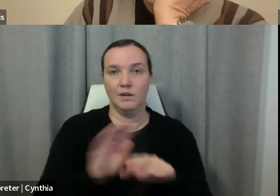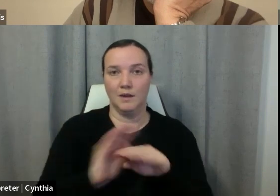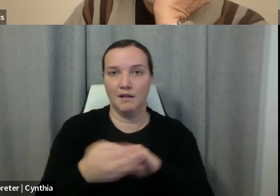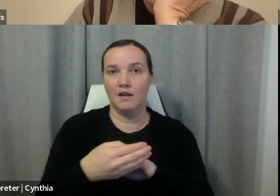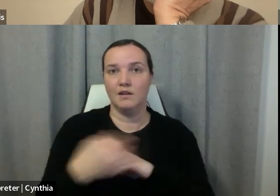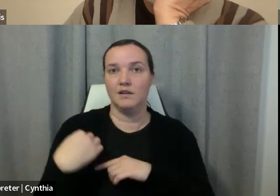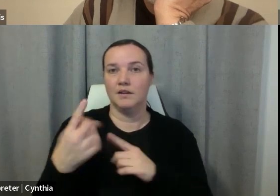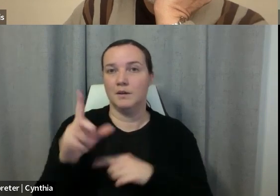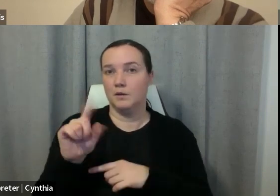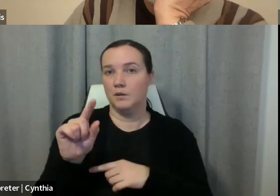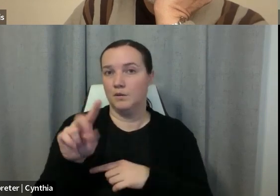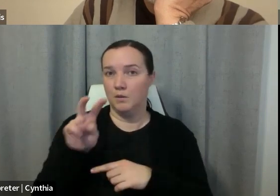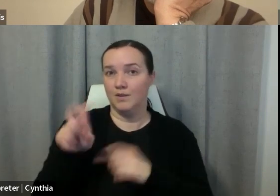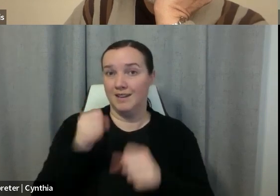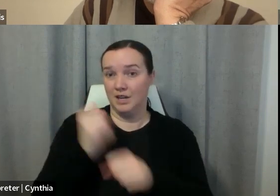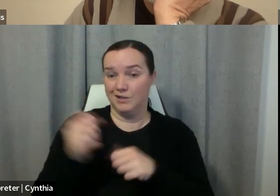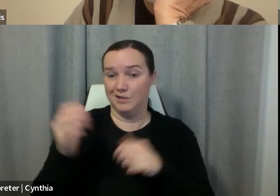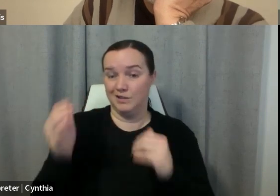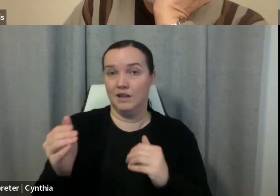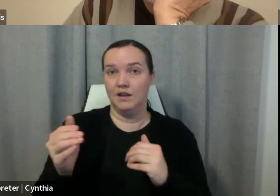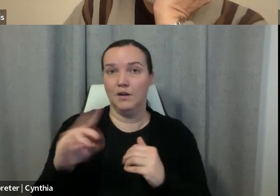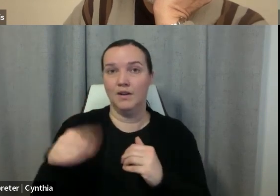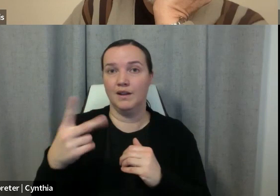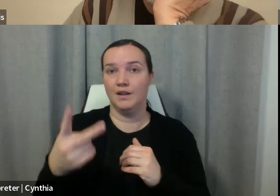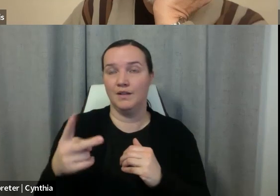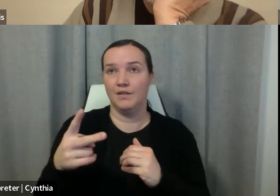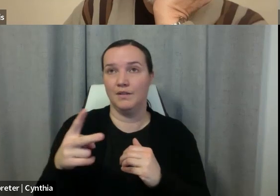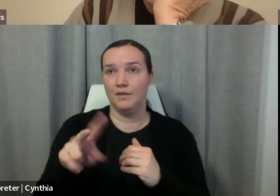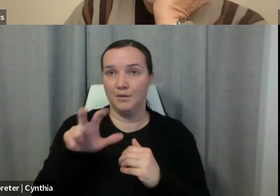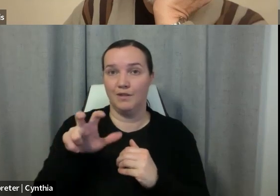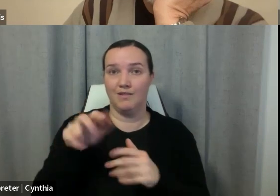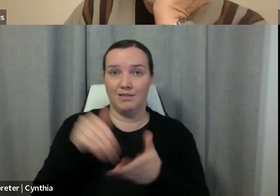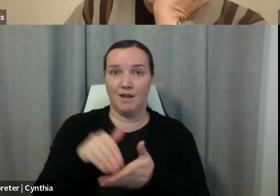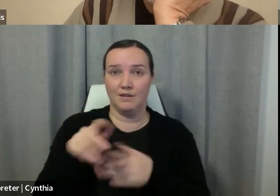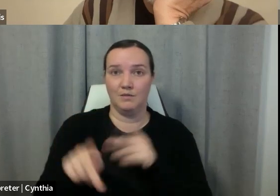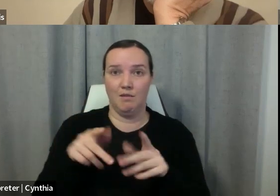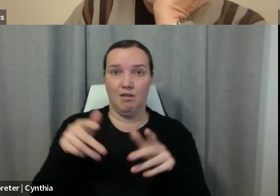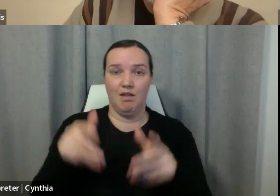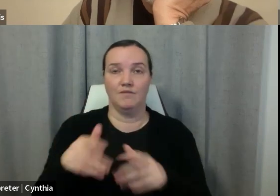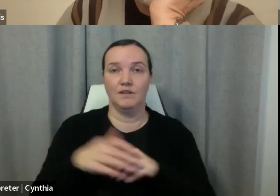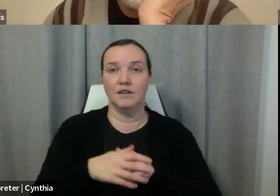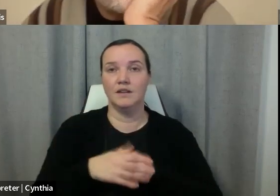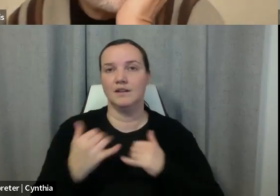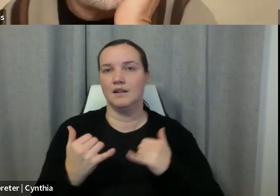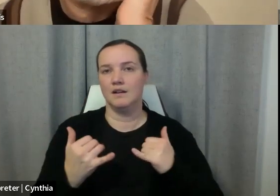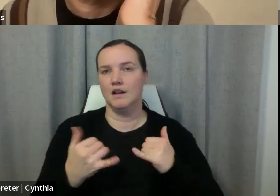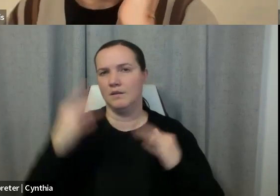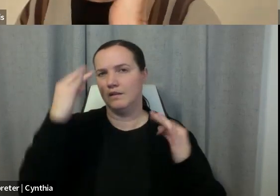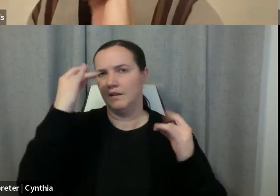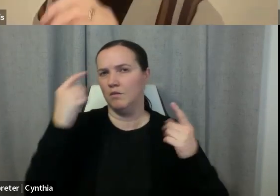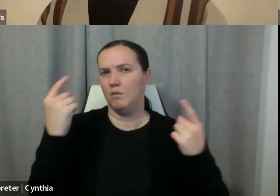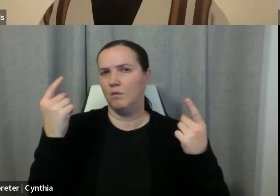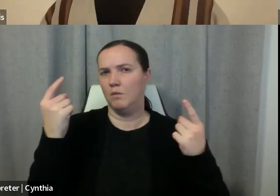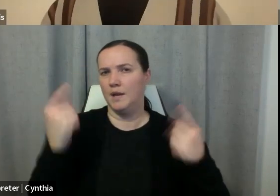years, there were only 300,000 left. So the question becomes, what